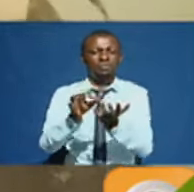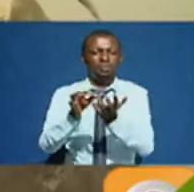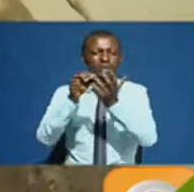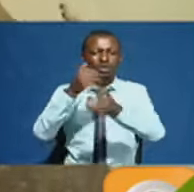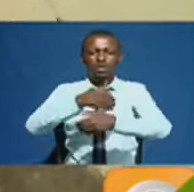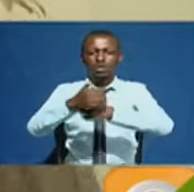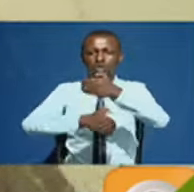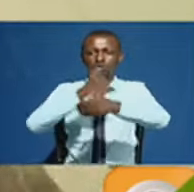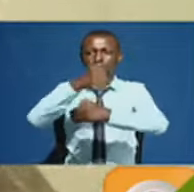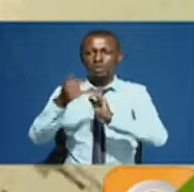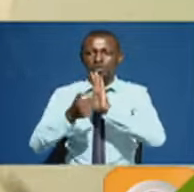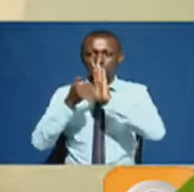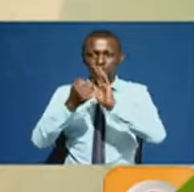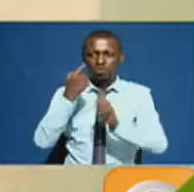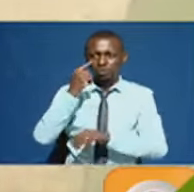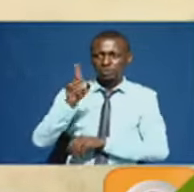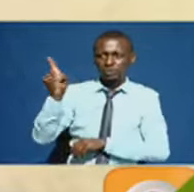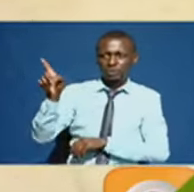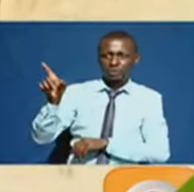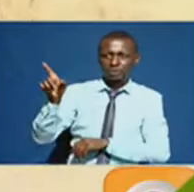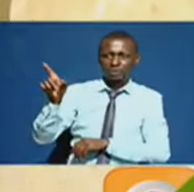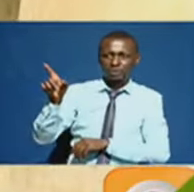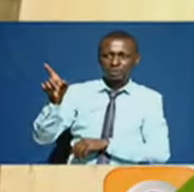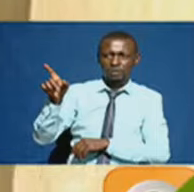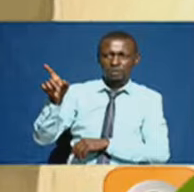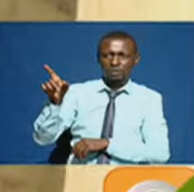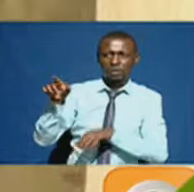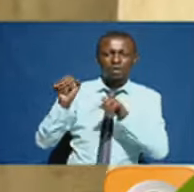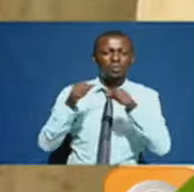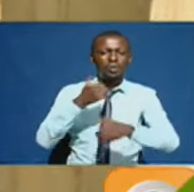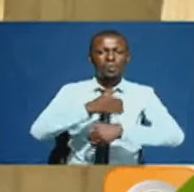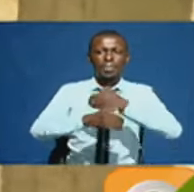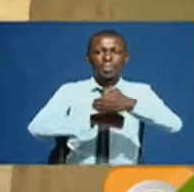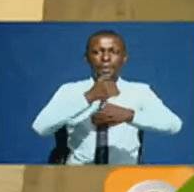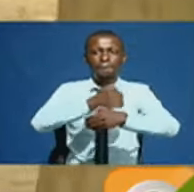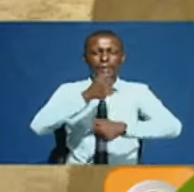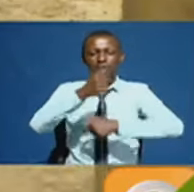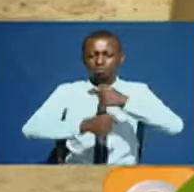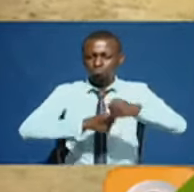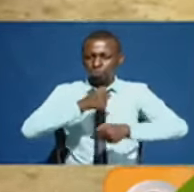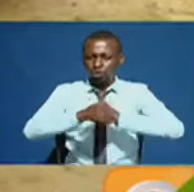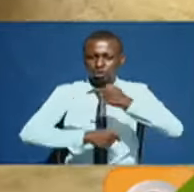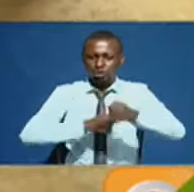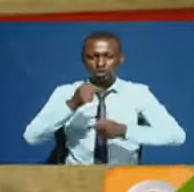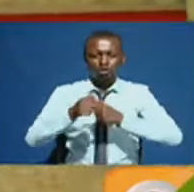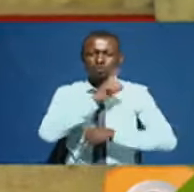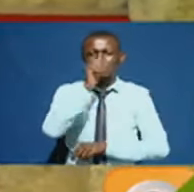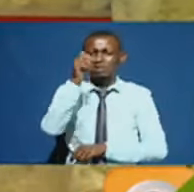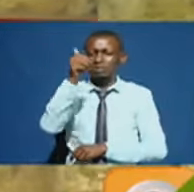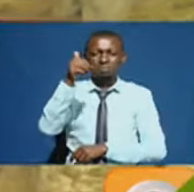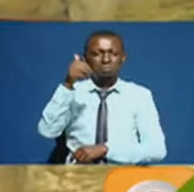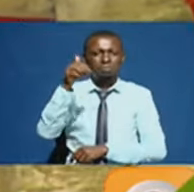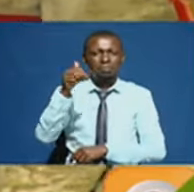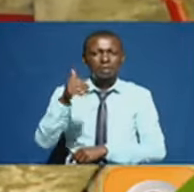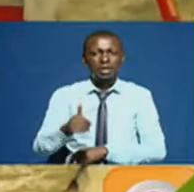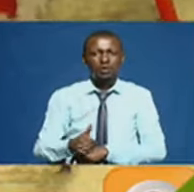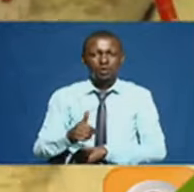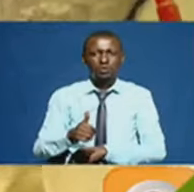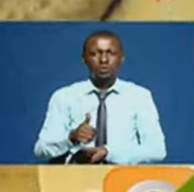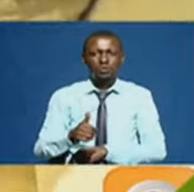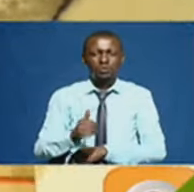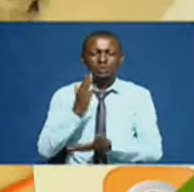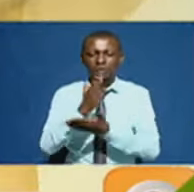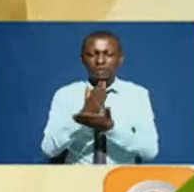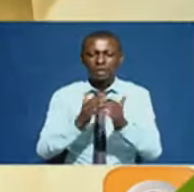the inside view giving one the indication that construction work is still far from over, with some crucial floors